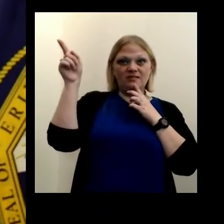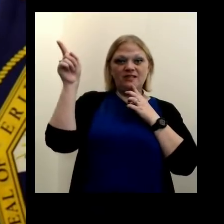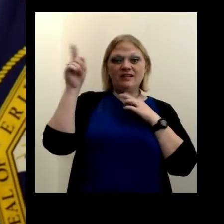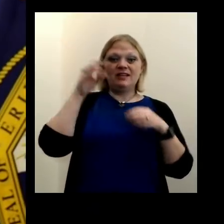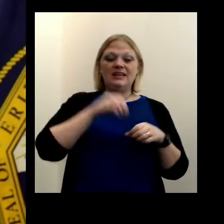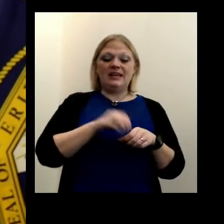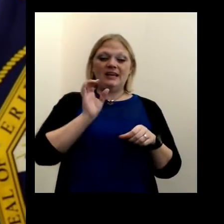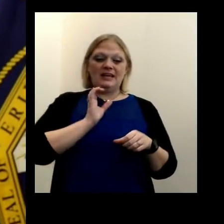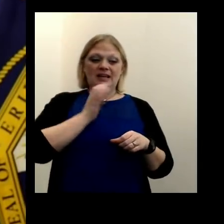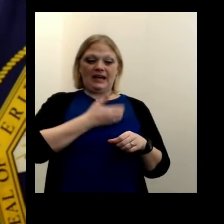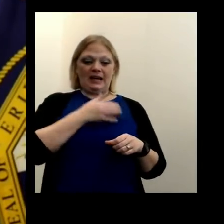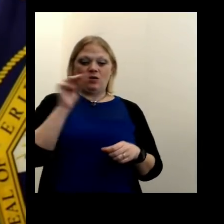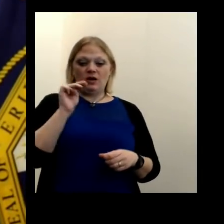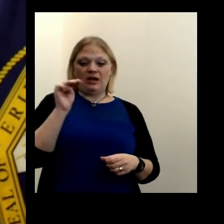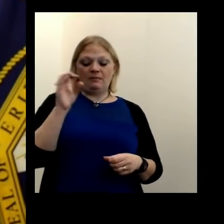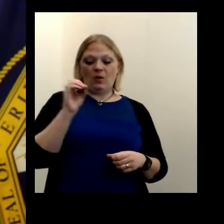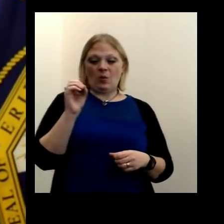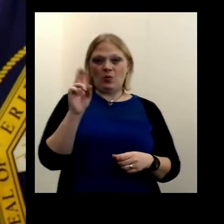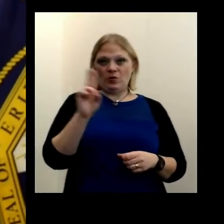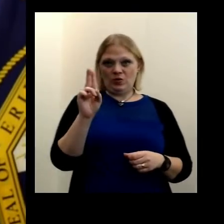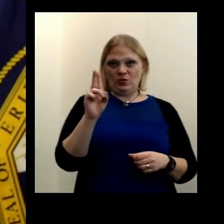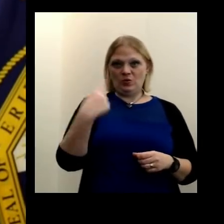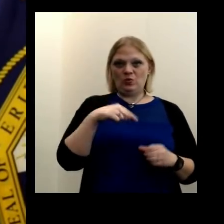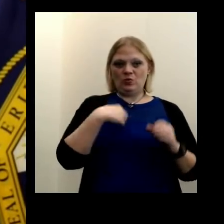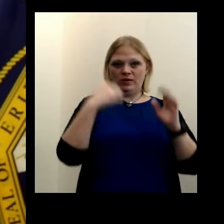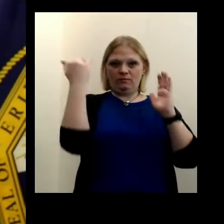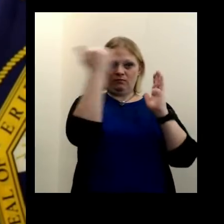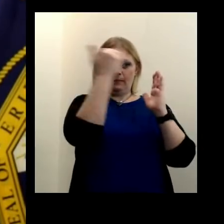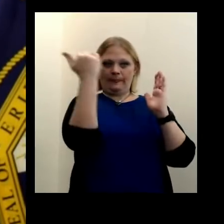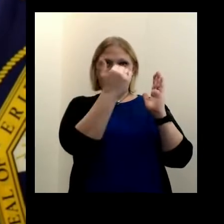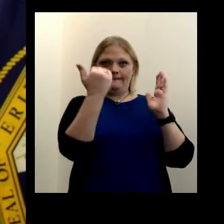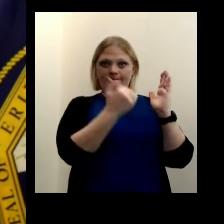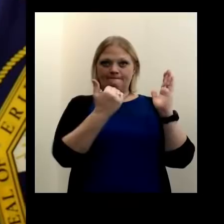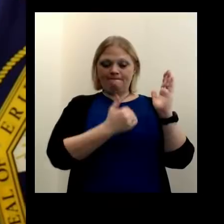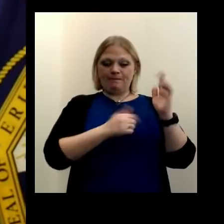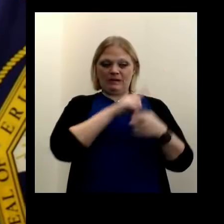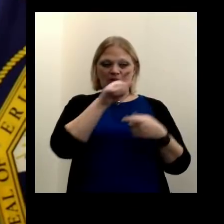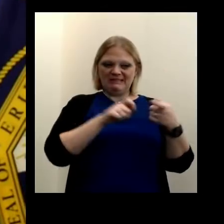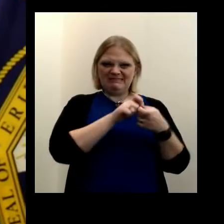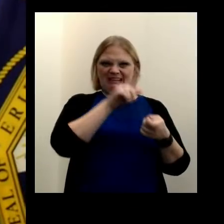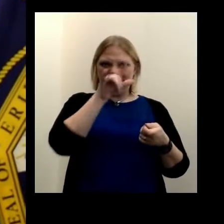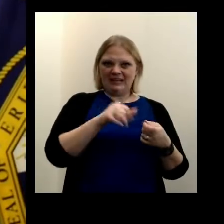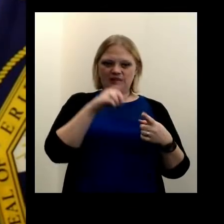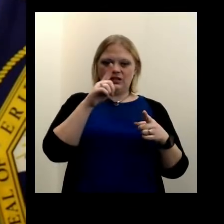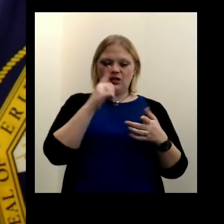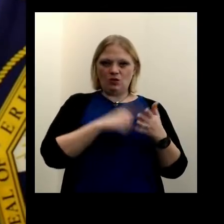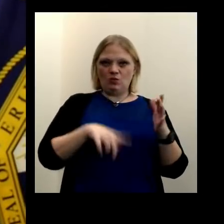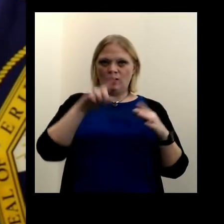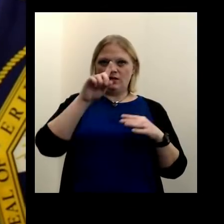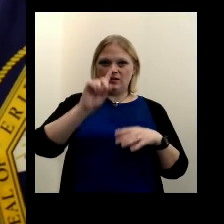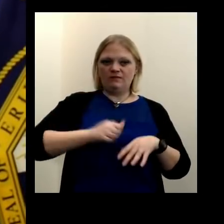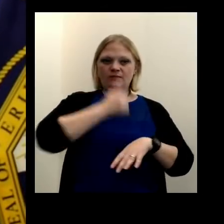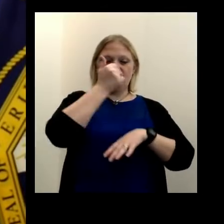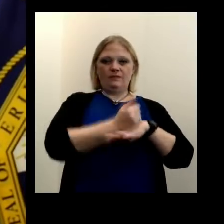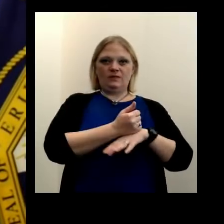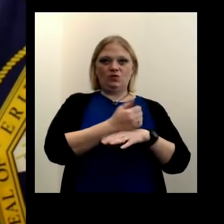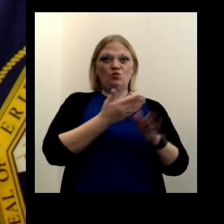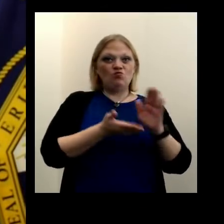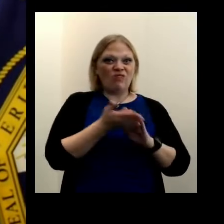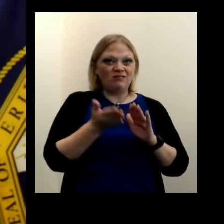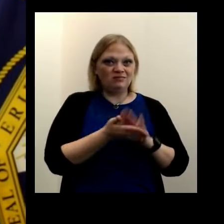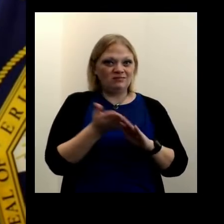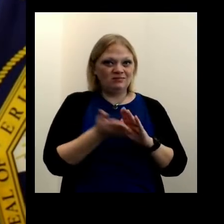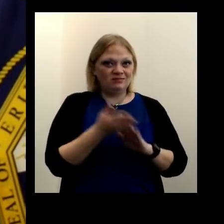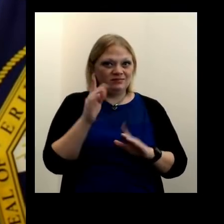our MOU, we lay out exactly what needs to be in place to run a testing program. But however,